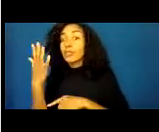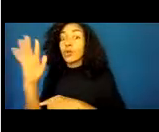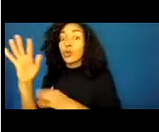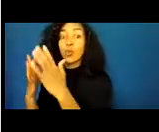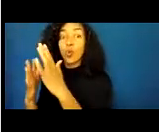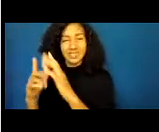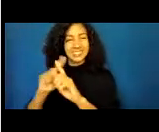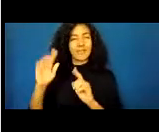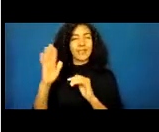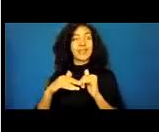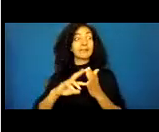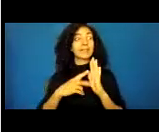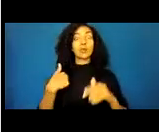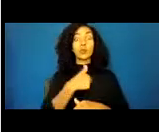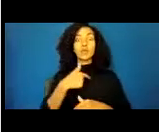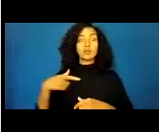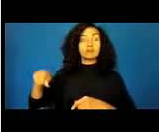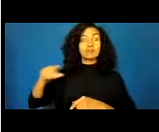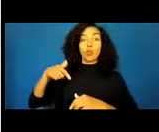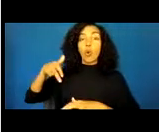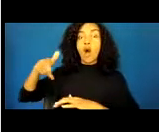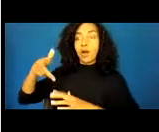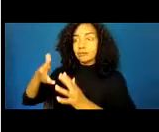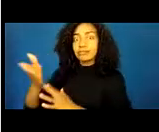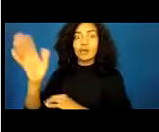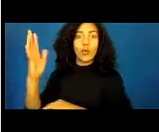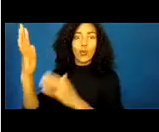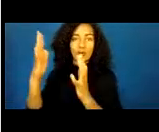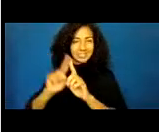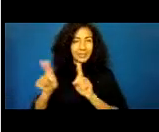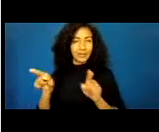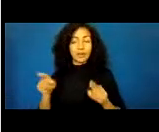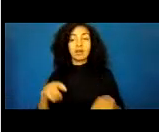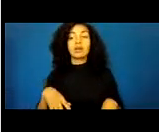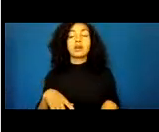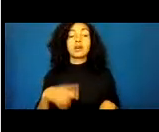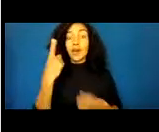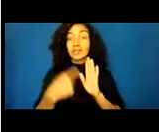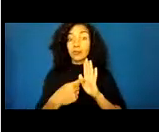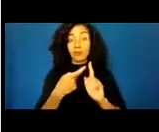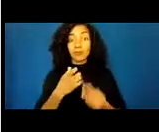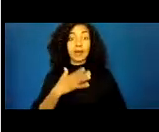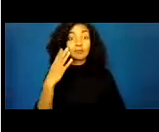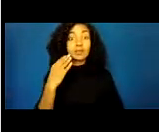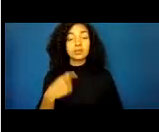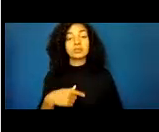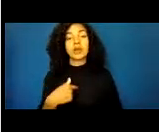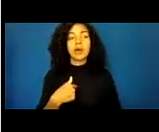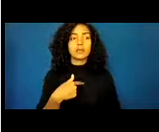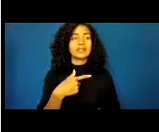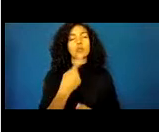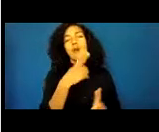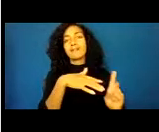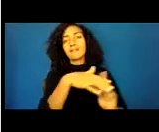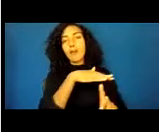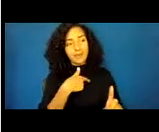into the woods. One example that I have from my own experience is I was in a setting one time where I